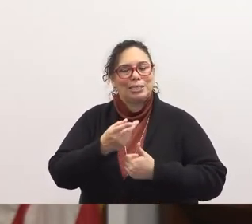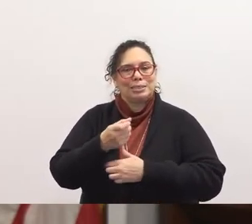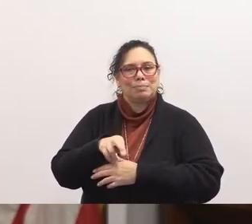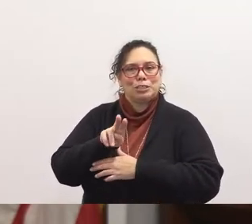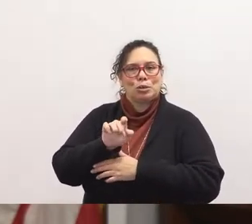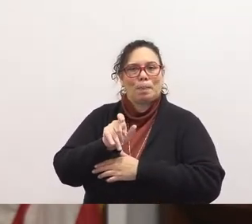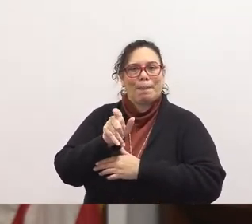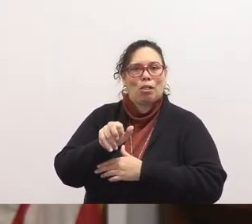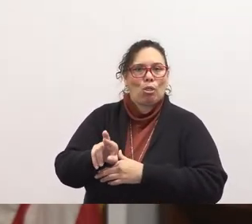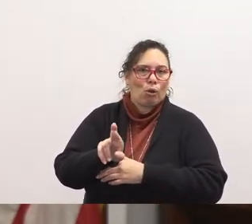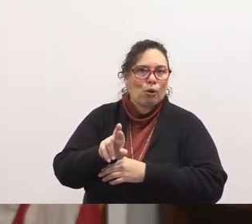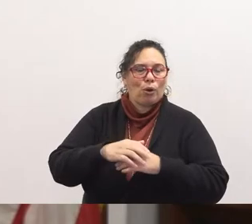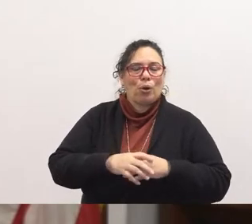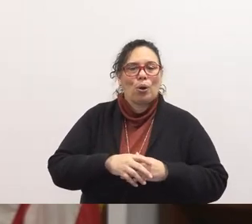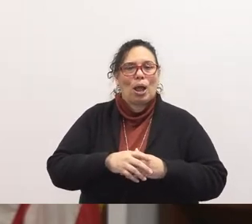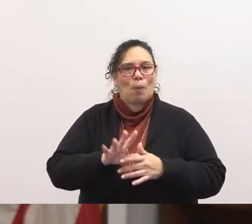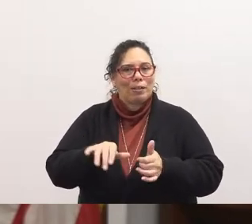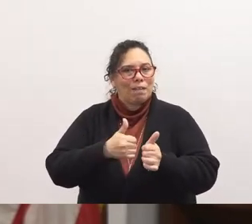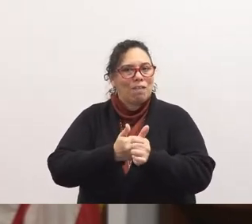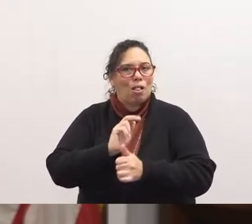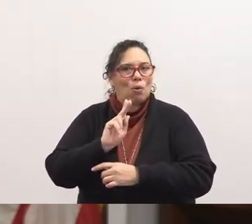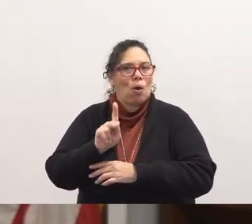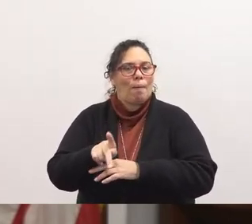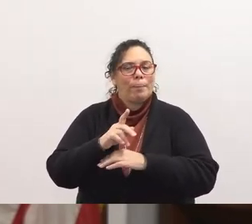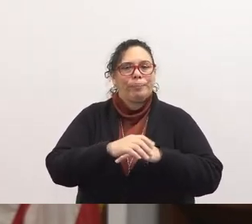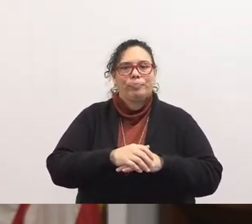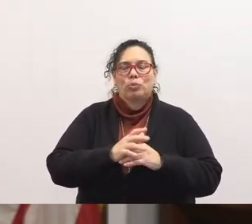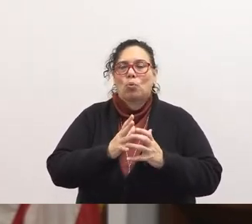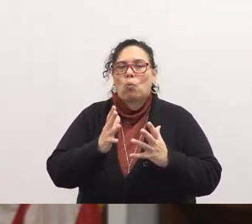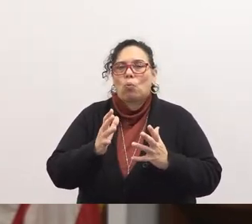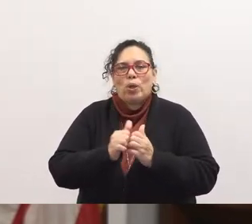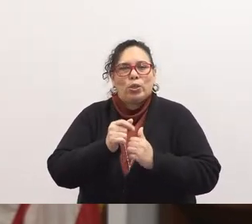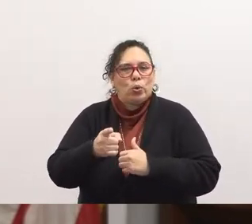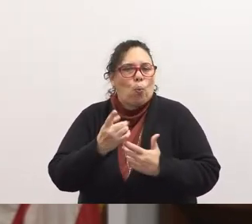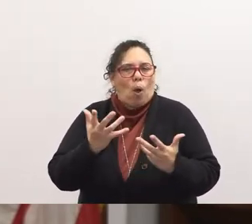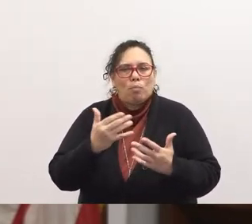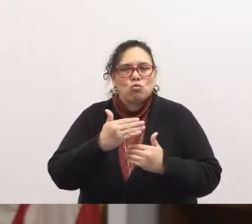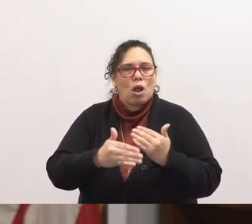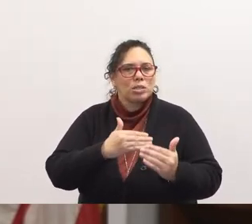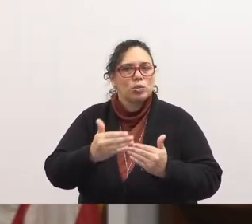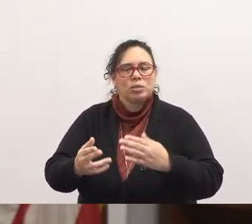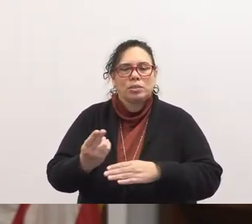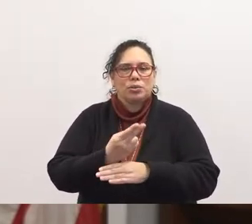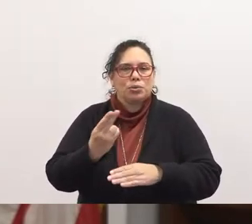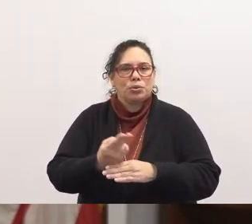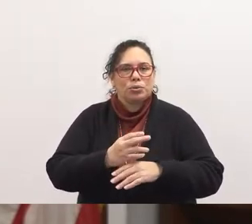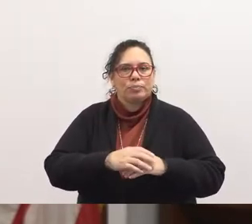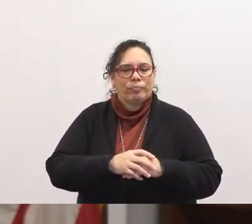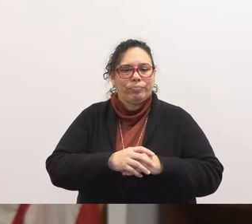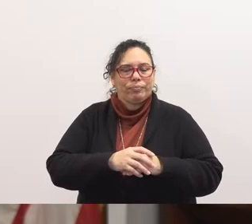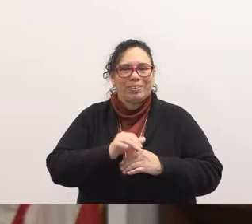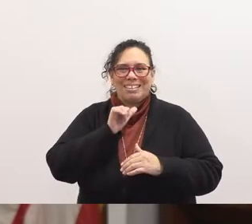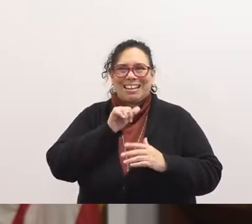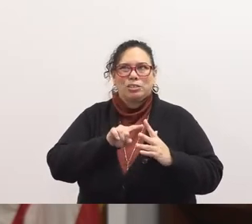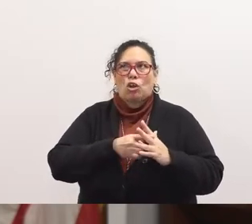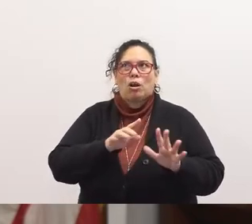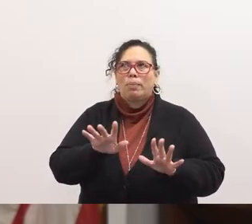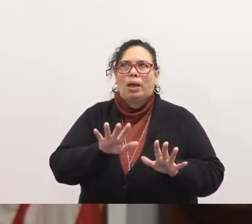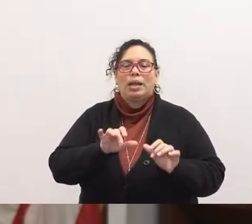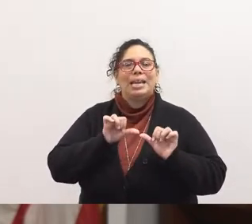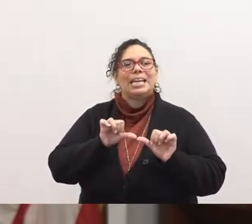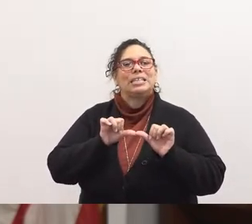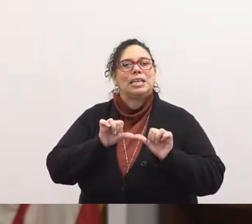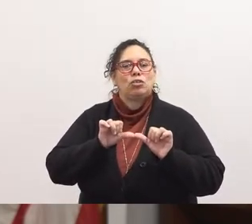to follow up with, you know, setting up what process we're going to use to start, not start, to continue